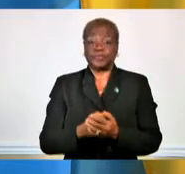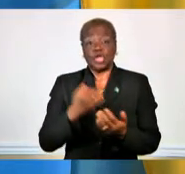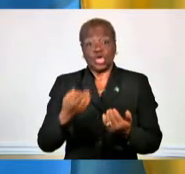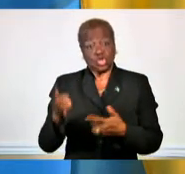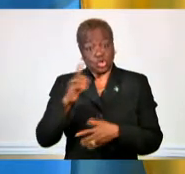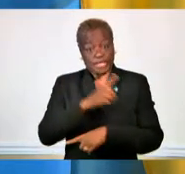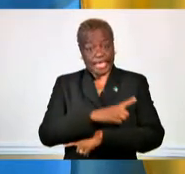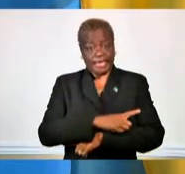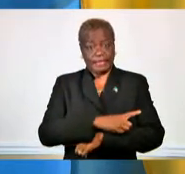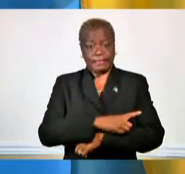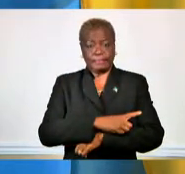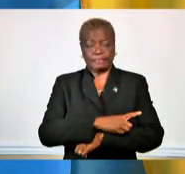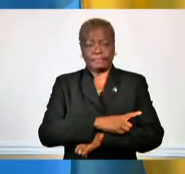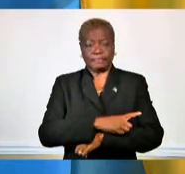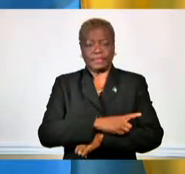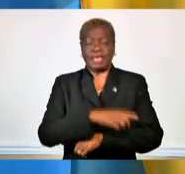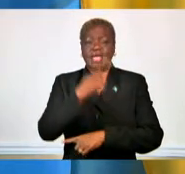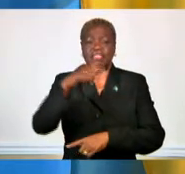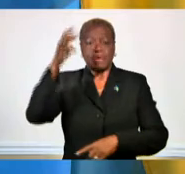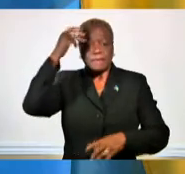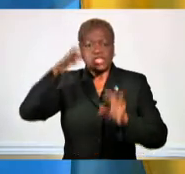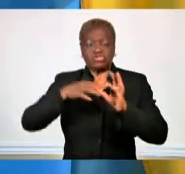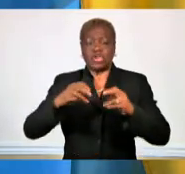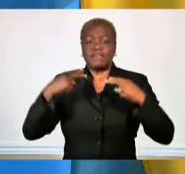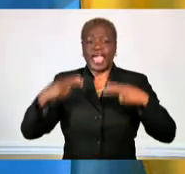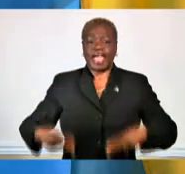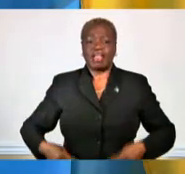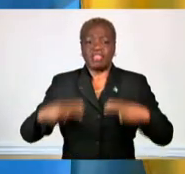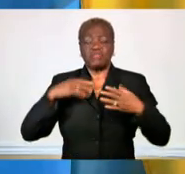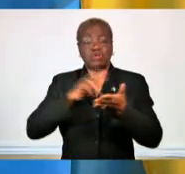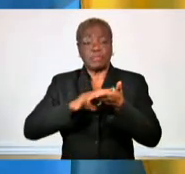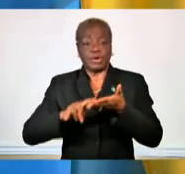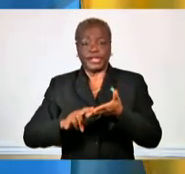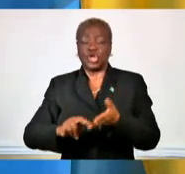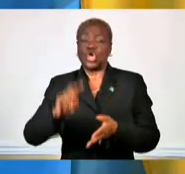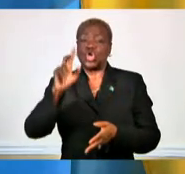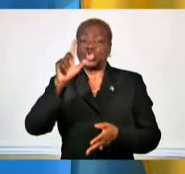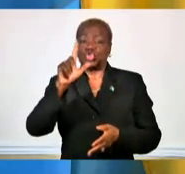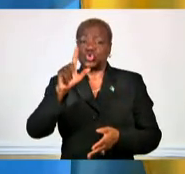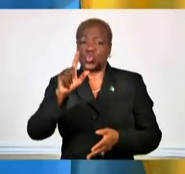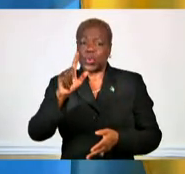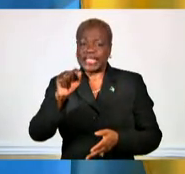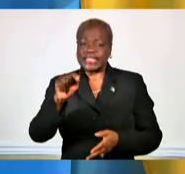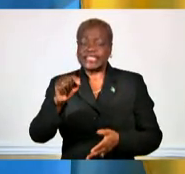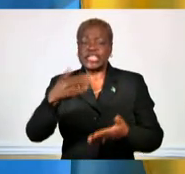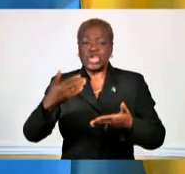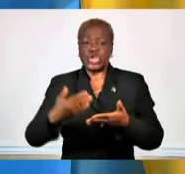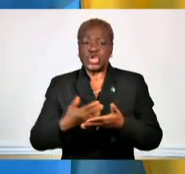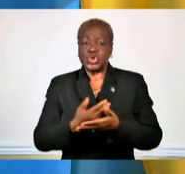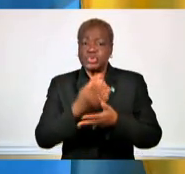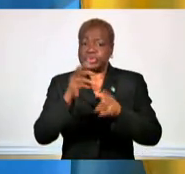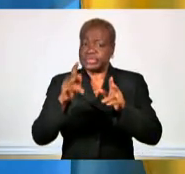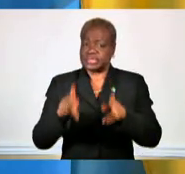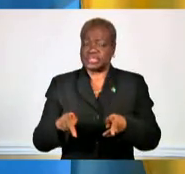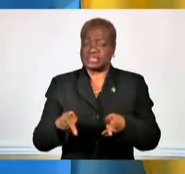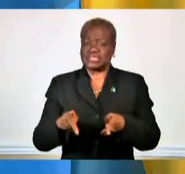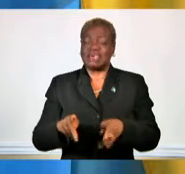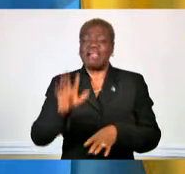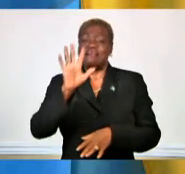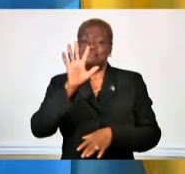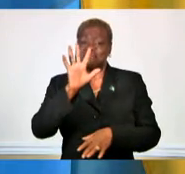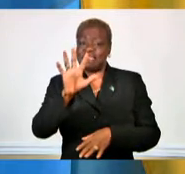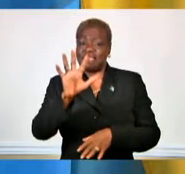Today, the Ministry of Health reported 20 new cases,